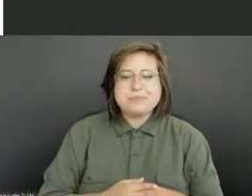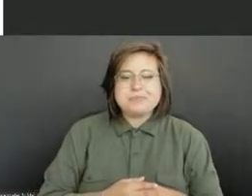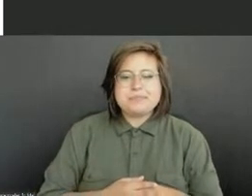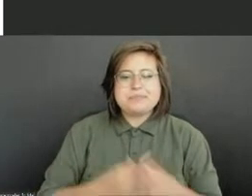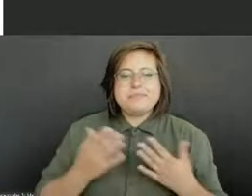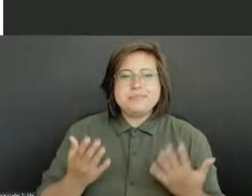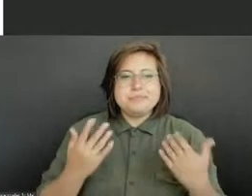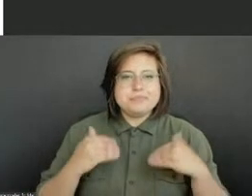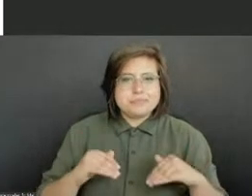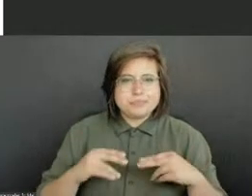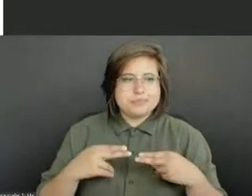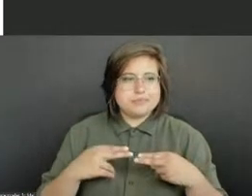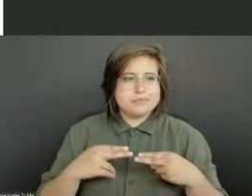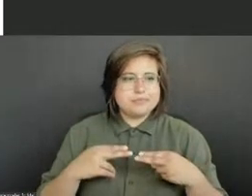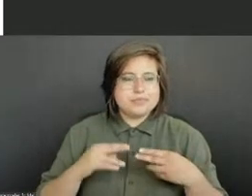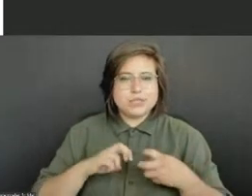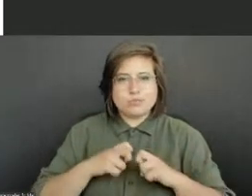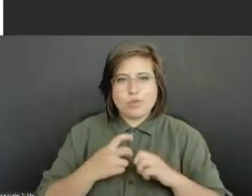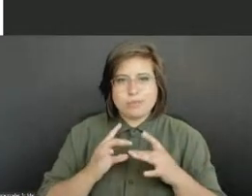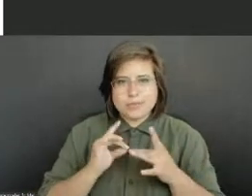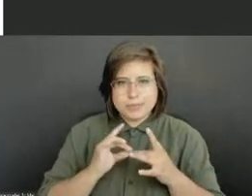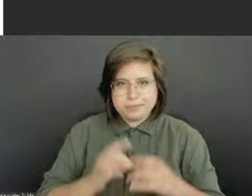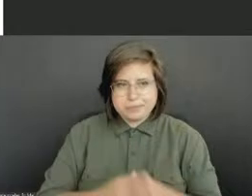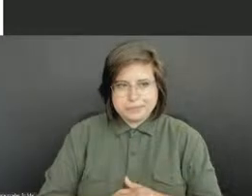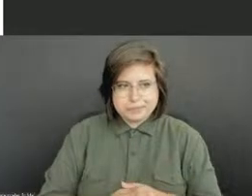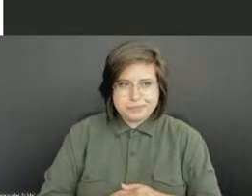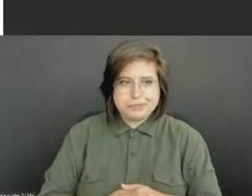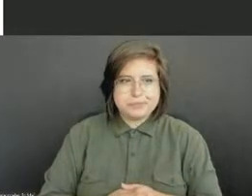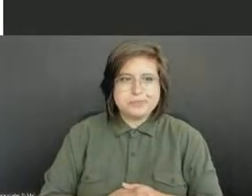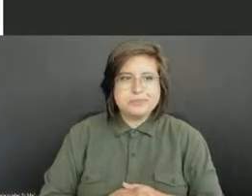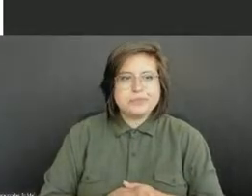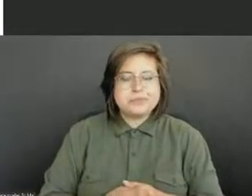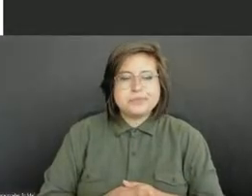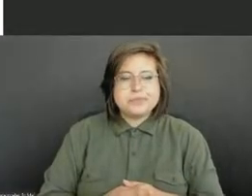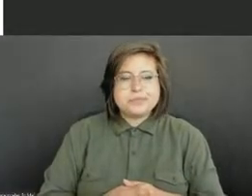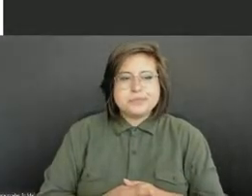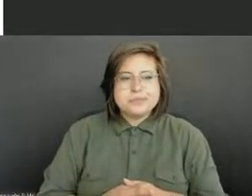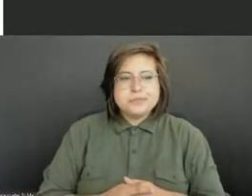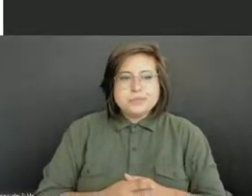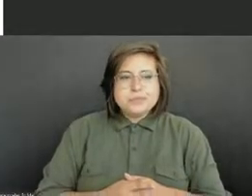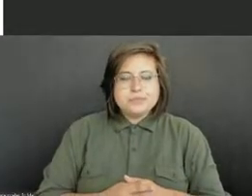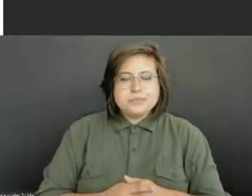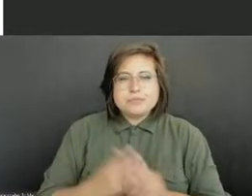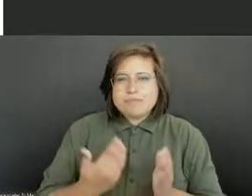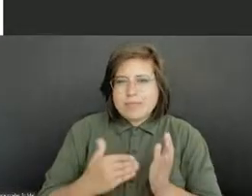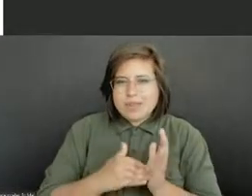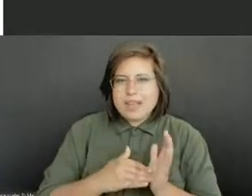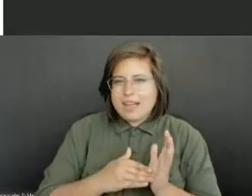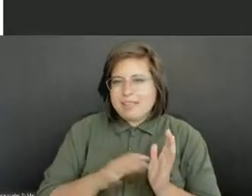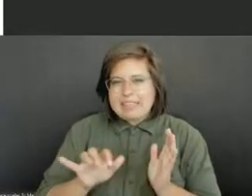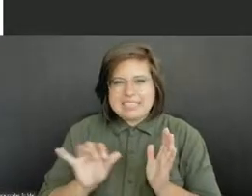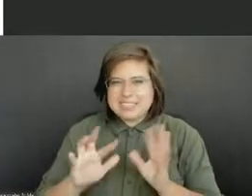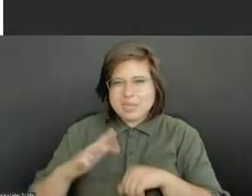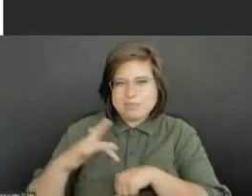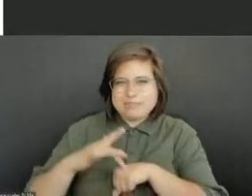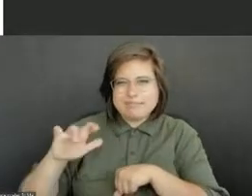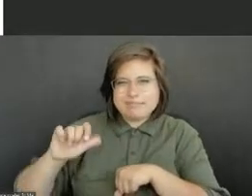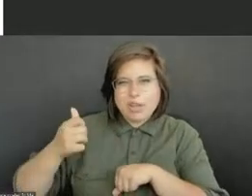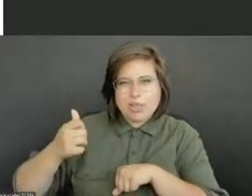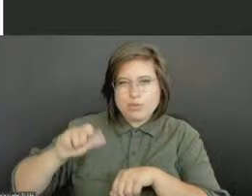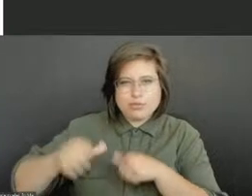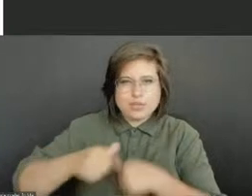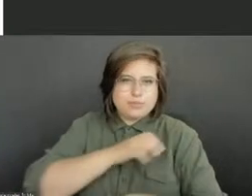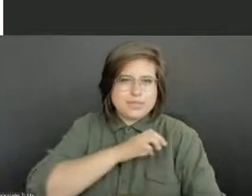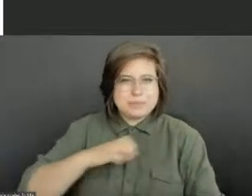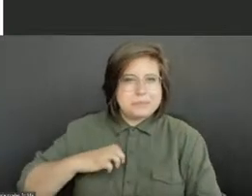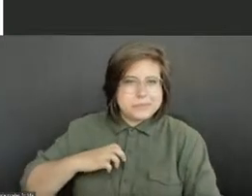next problem statement. And again, this is one that has been touched on in other subcommittees.